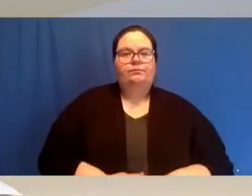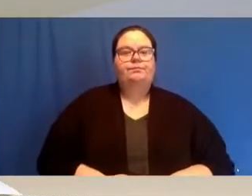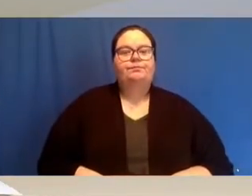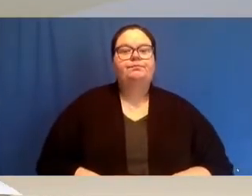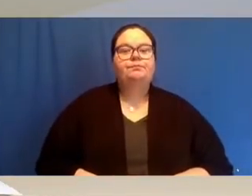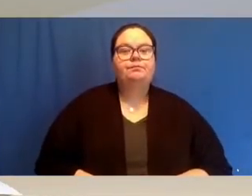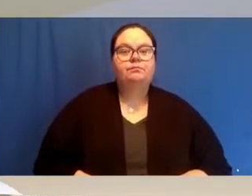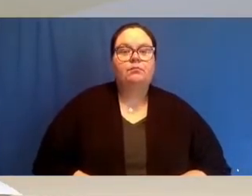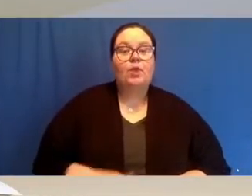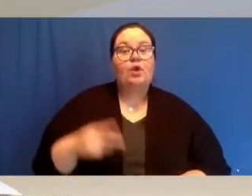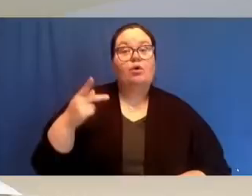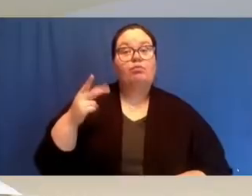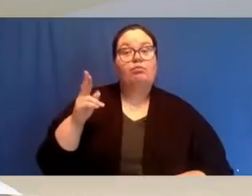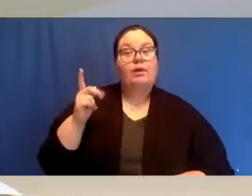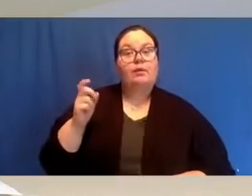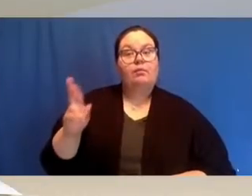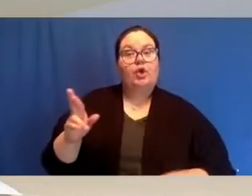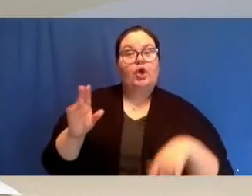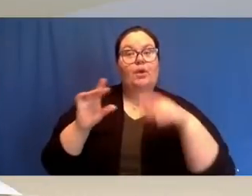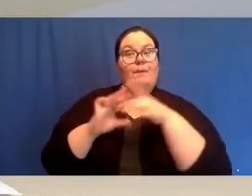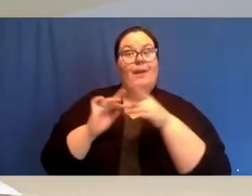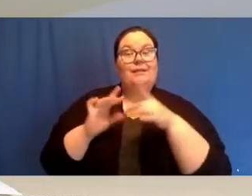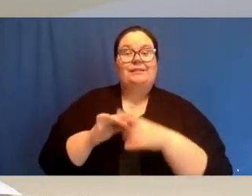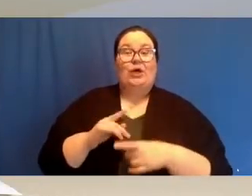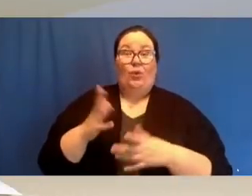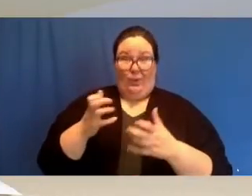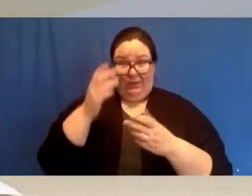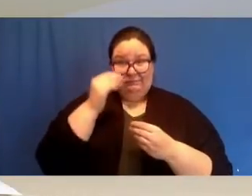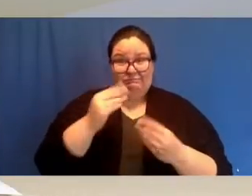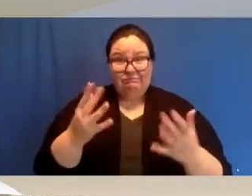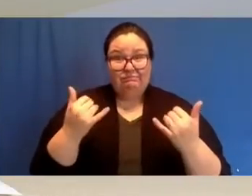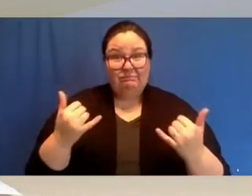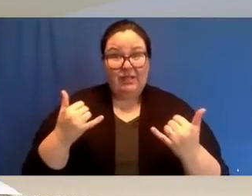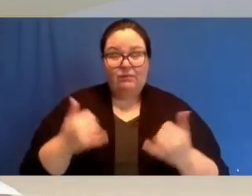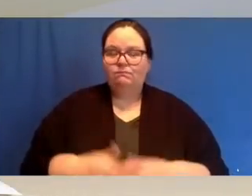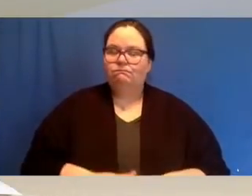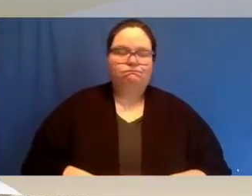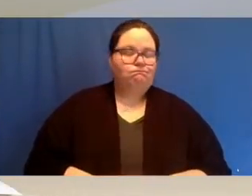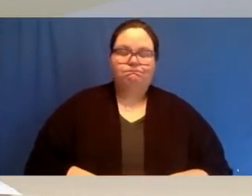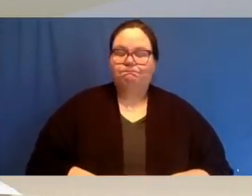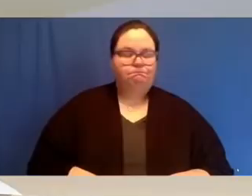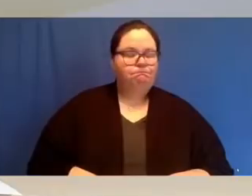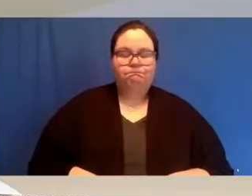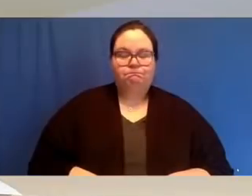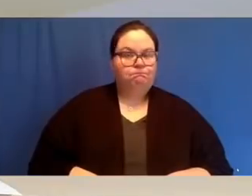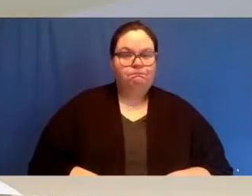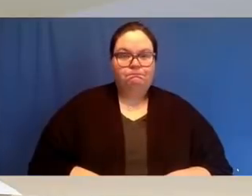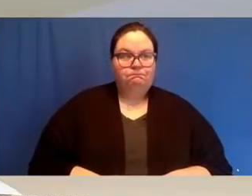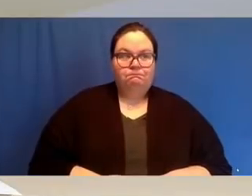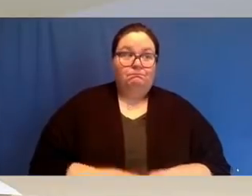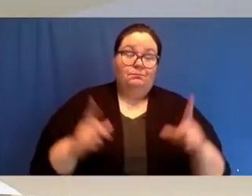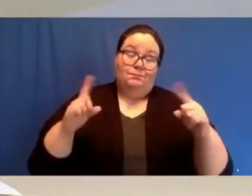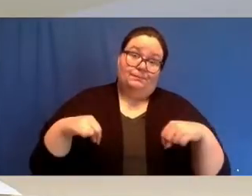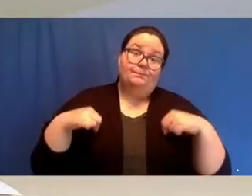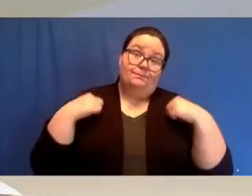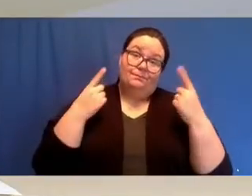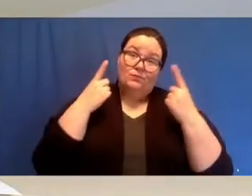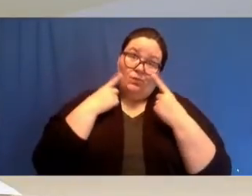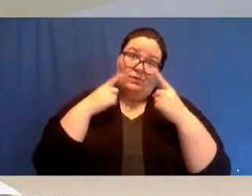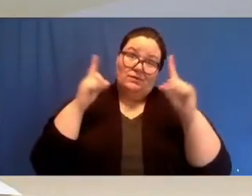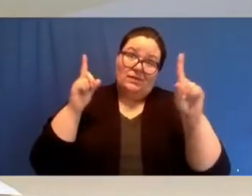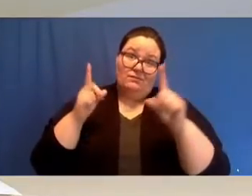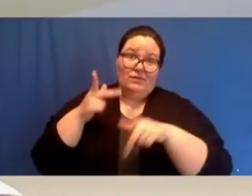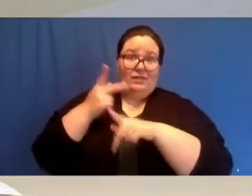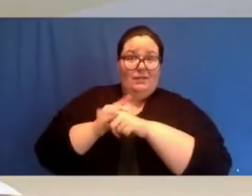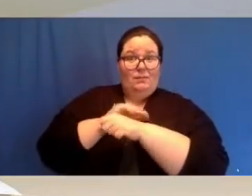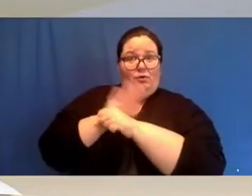As the Premier mentioned, these are not the messages we want to be delivering. And while we have been successful at containing COVID-19